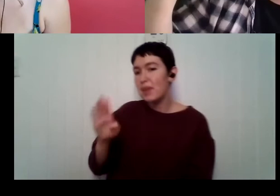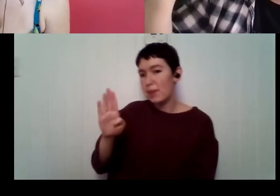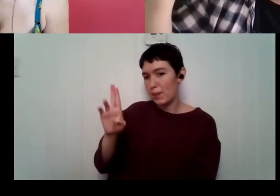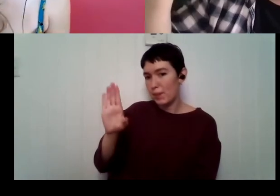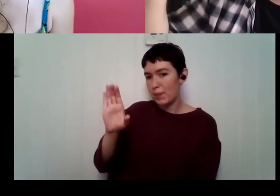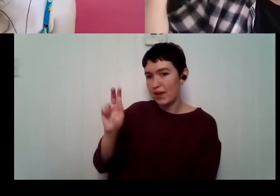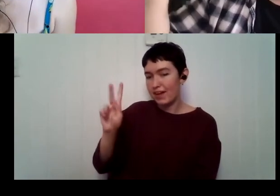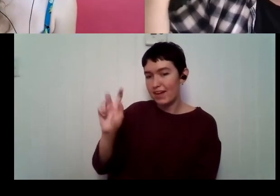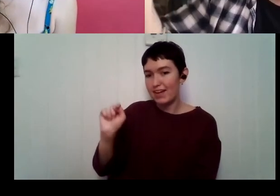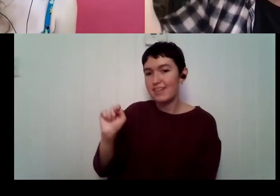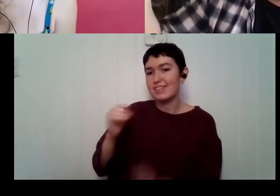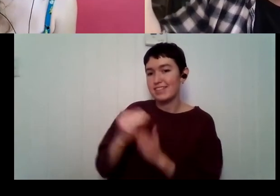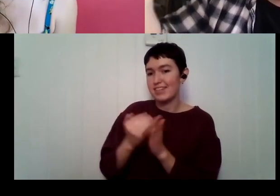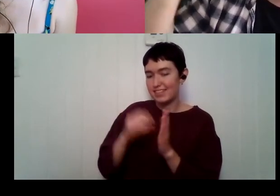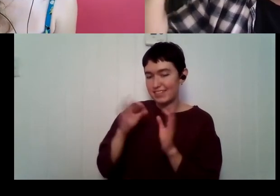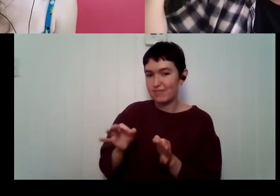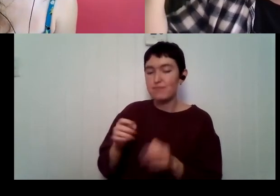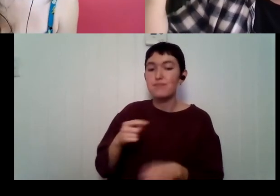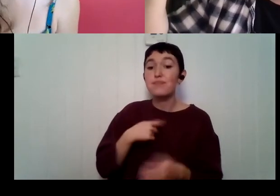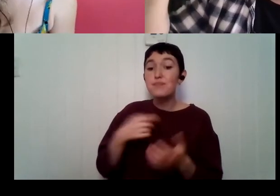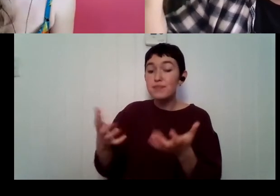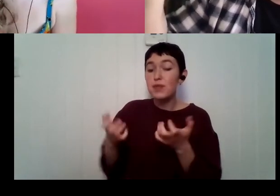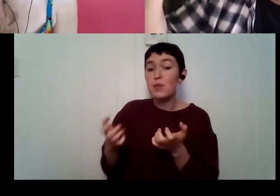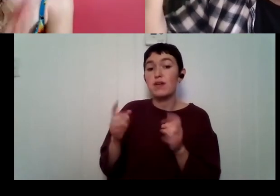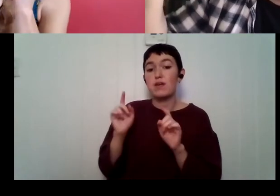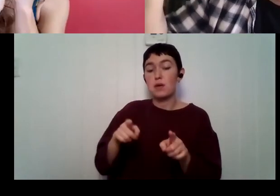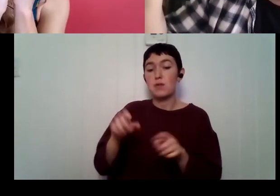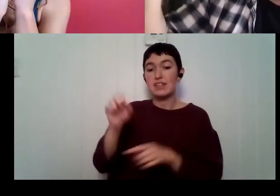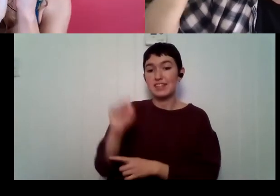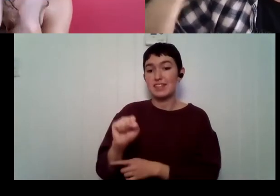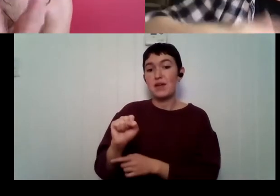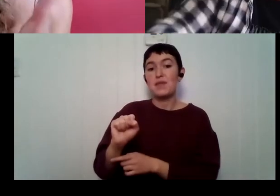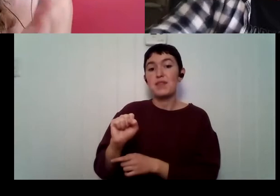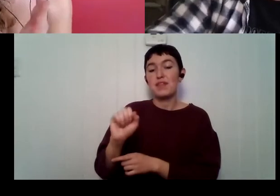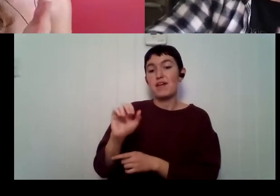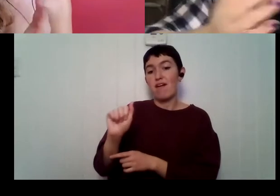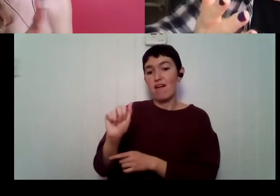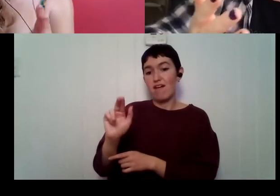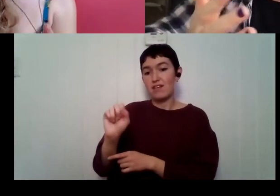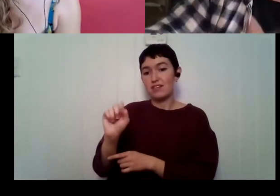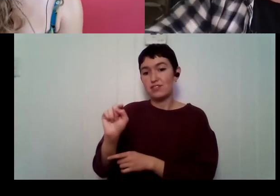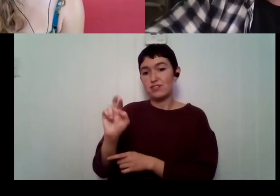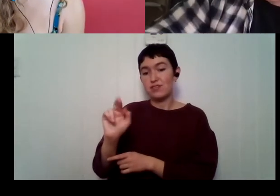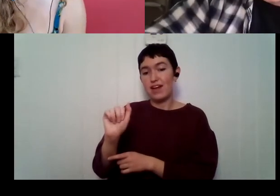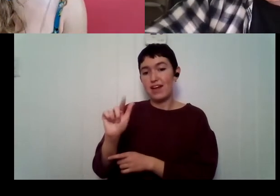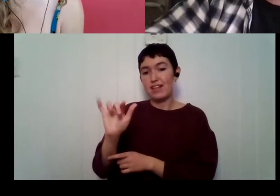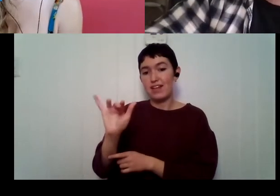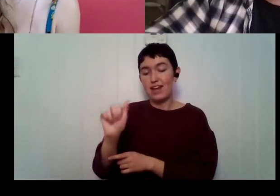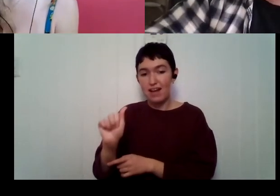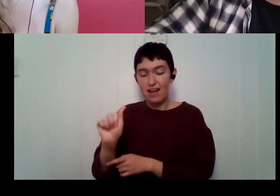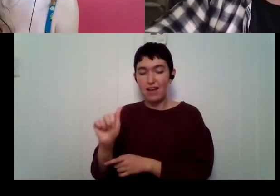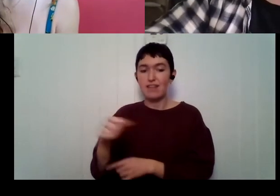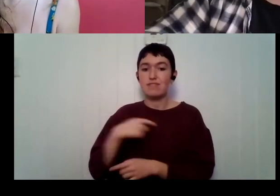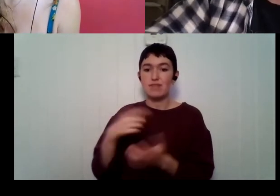bucket list is always to go to South Australia to see the big giant Australian cuttlefish mating, but it's very far away,